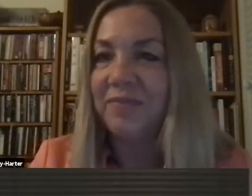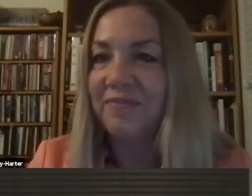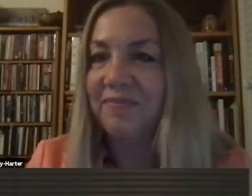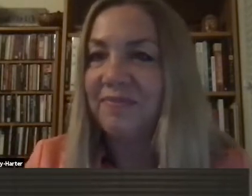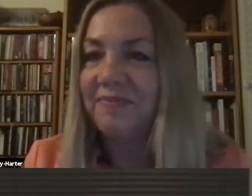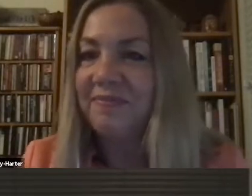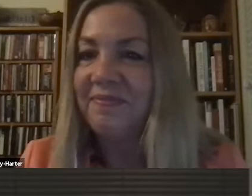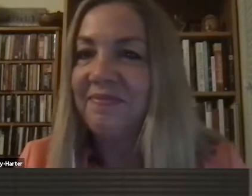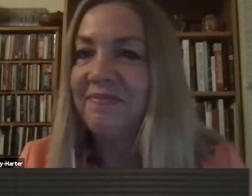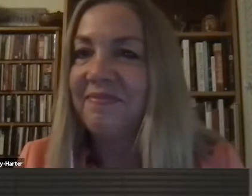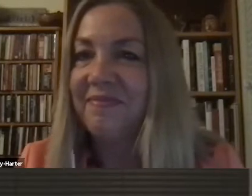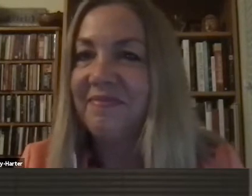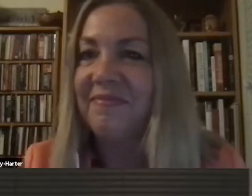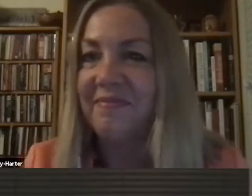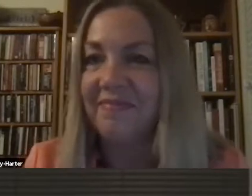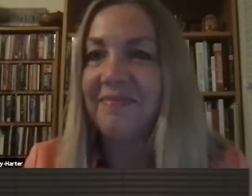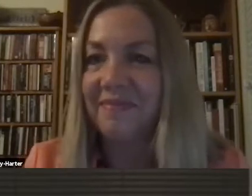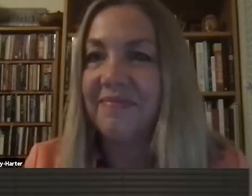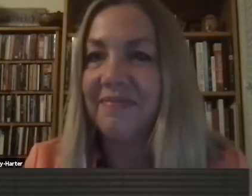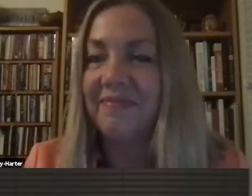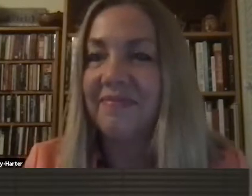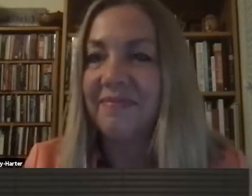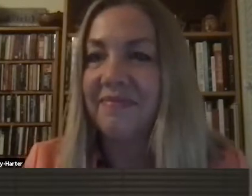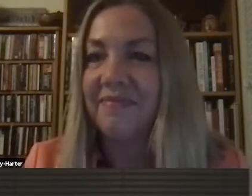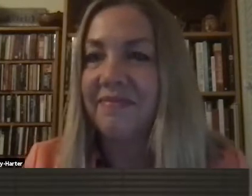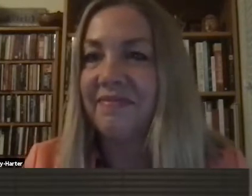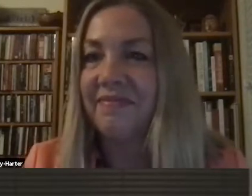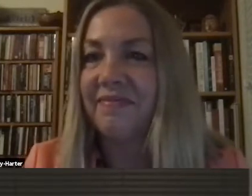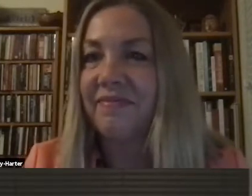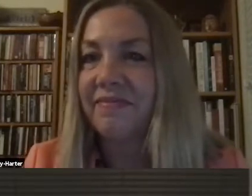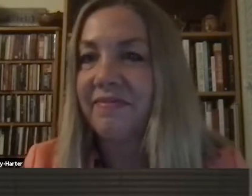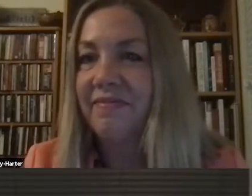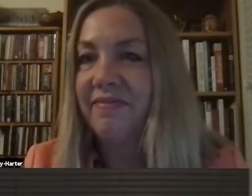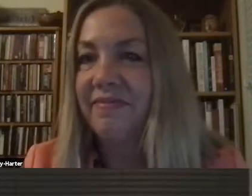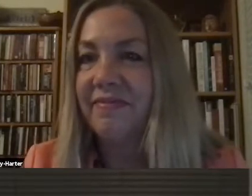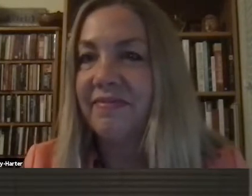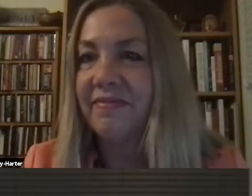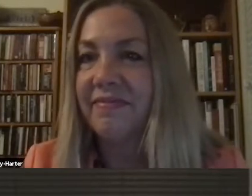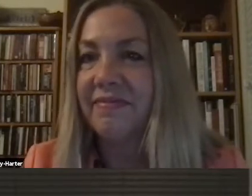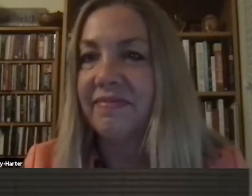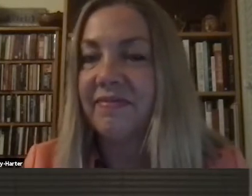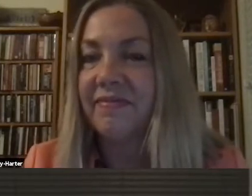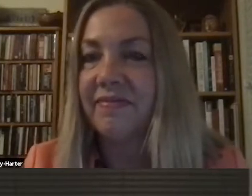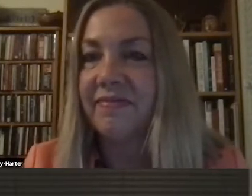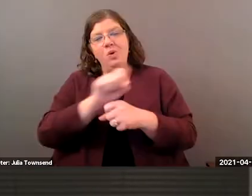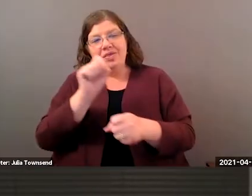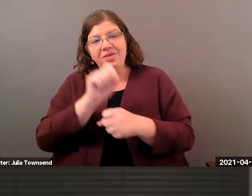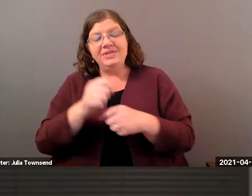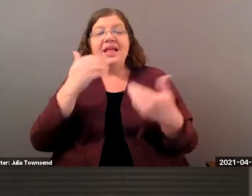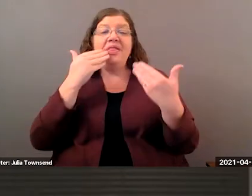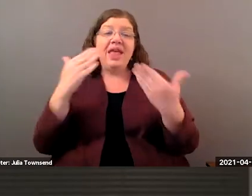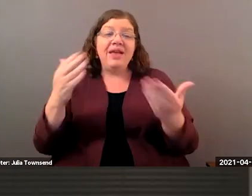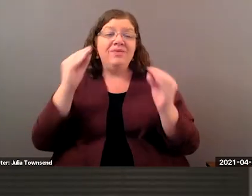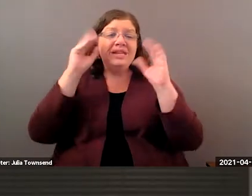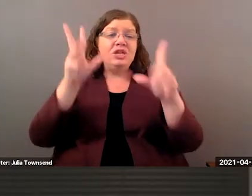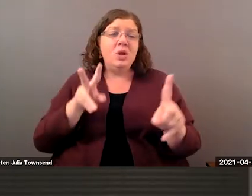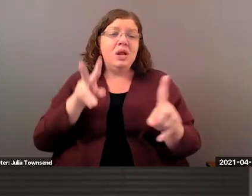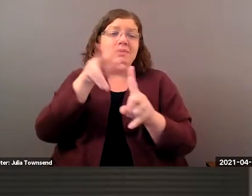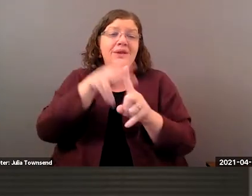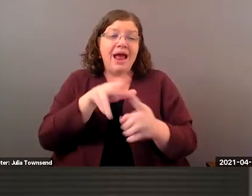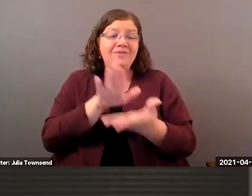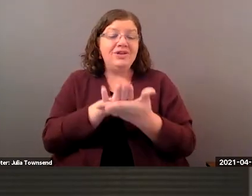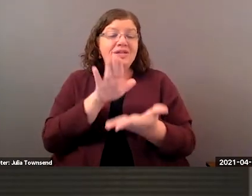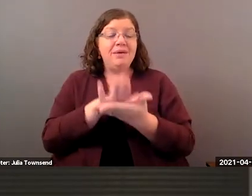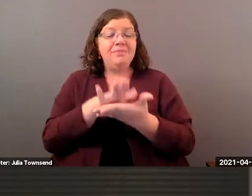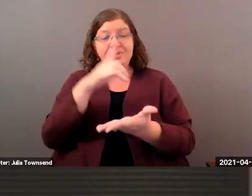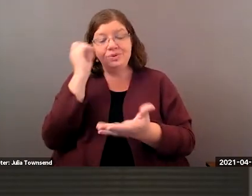already. Thank you. Thank you to everyone who's working on this. Thank you to the teachers that have applied to work this summer school and everyone